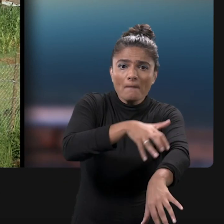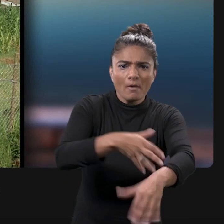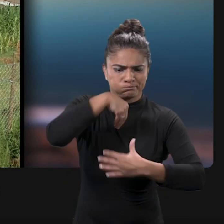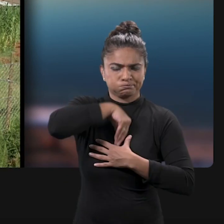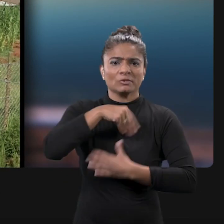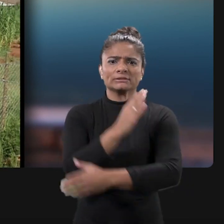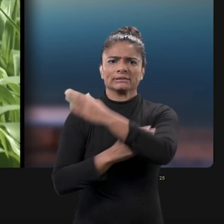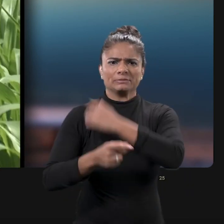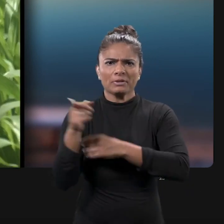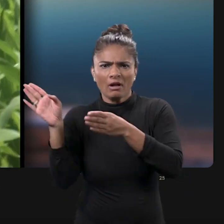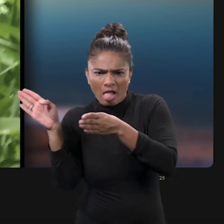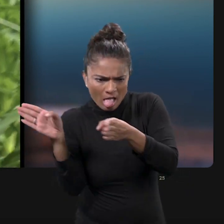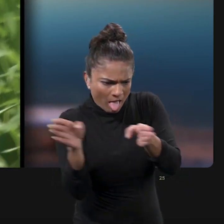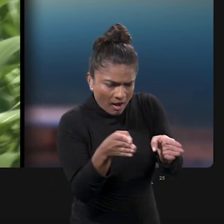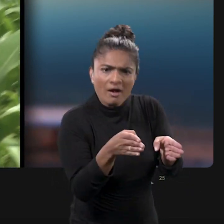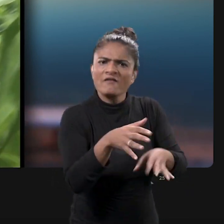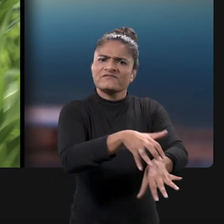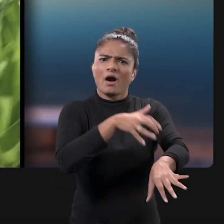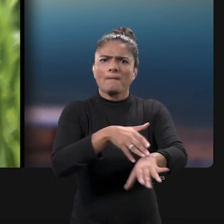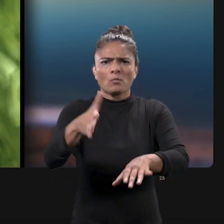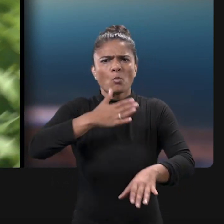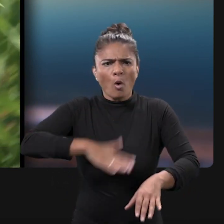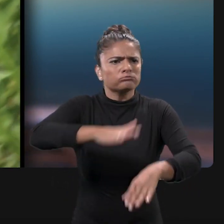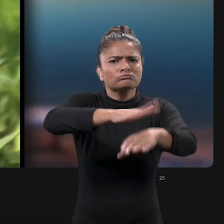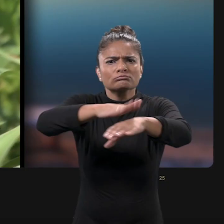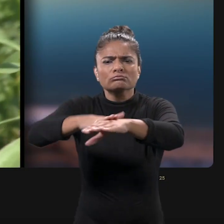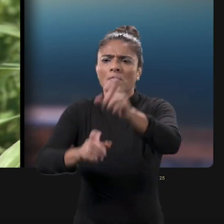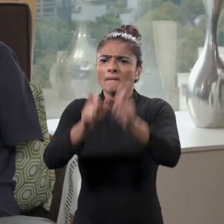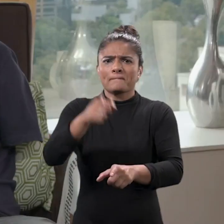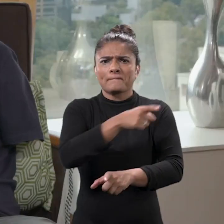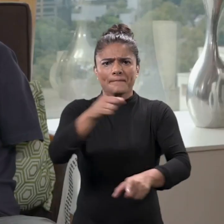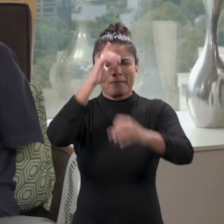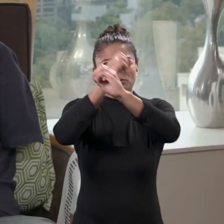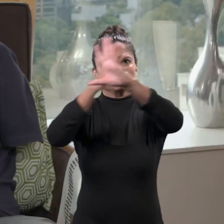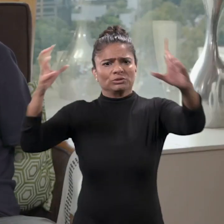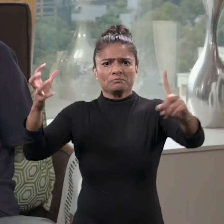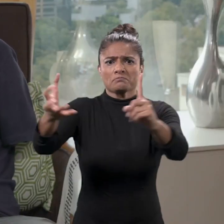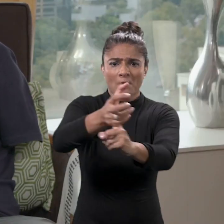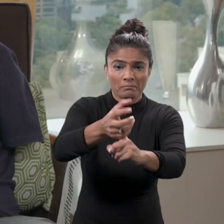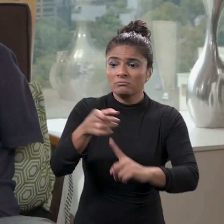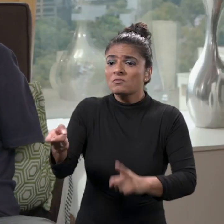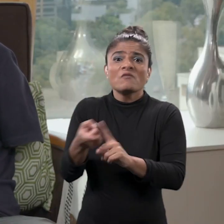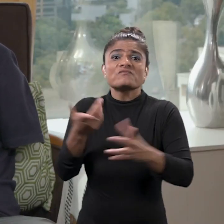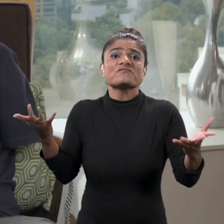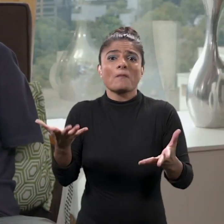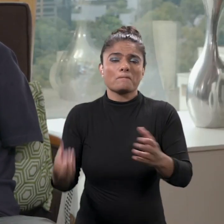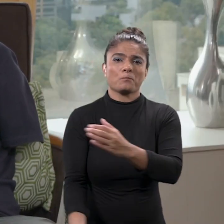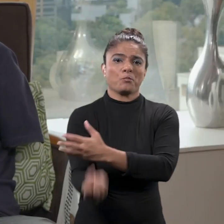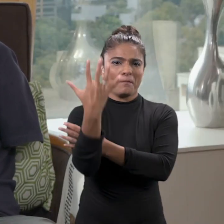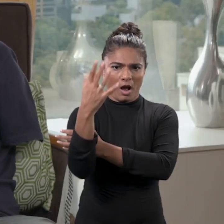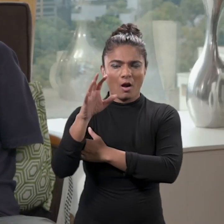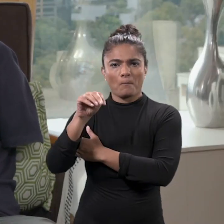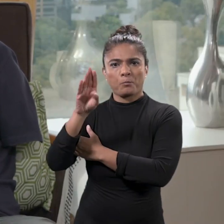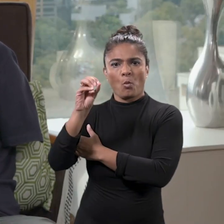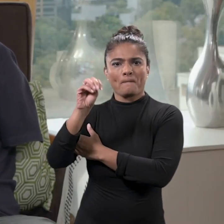farming and urges people living with disabilities to follow their dreams just like he has. Mogale, from Mbombela and Mpumalanga,